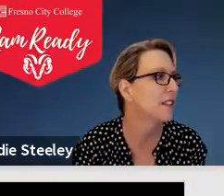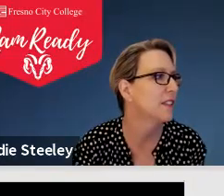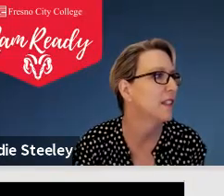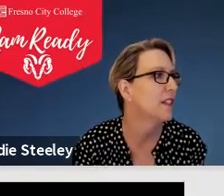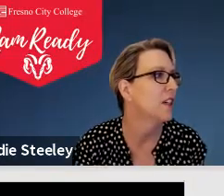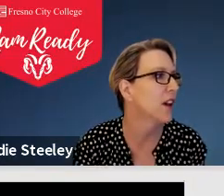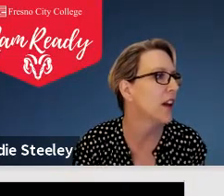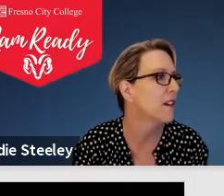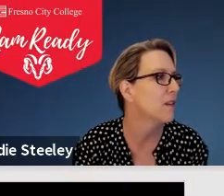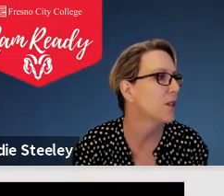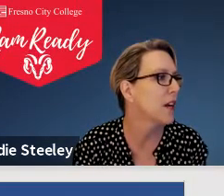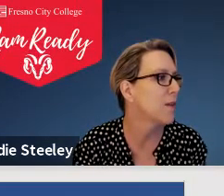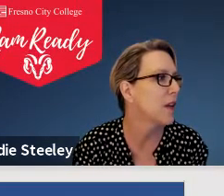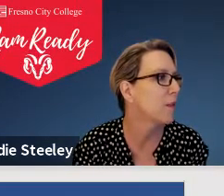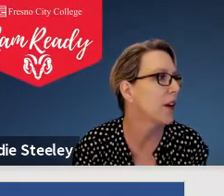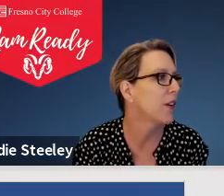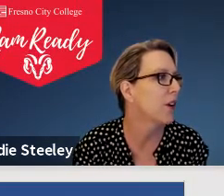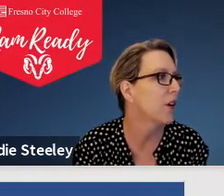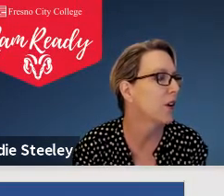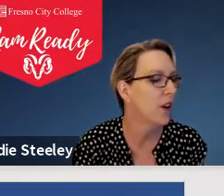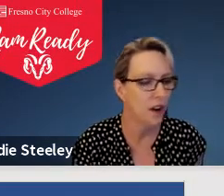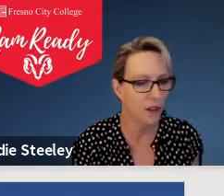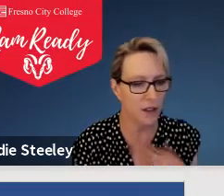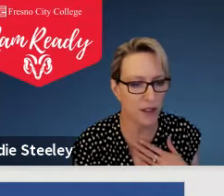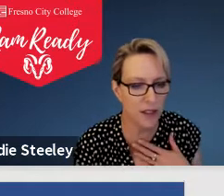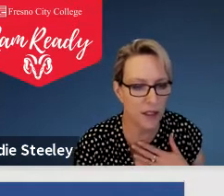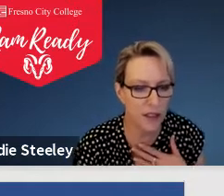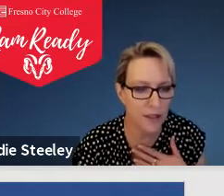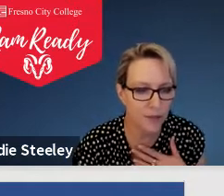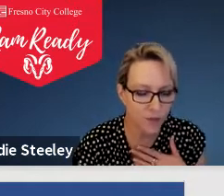Excellent. Okay, let me try to make it bigger too.